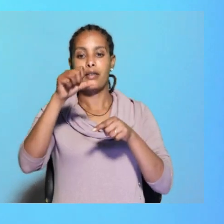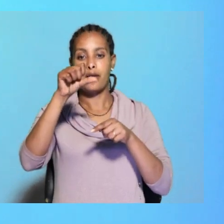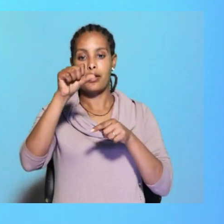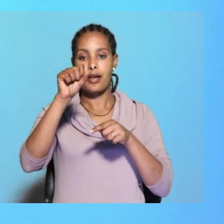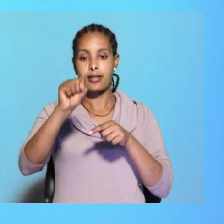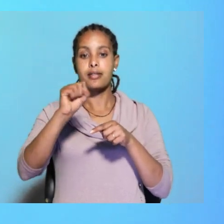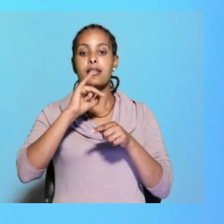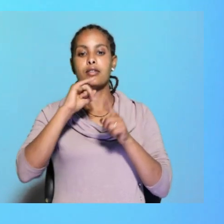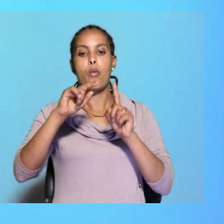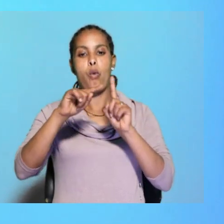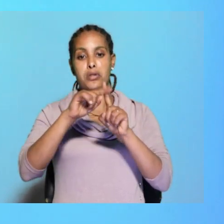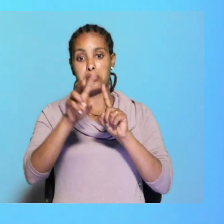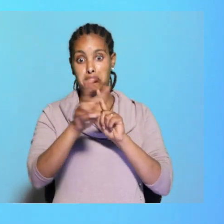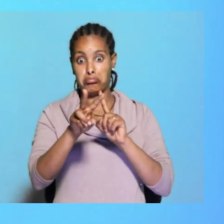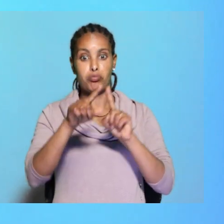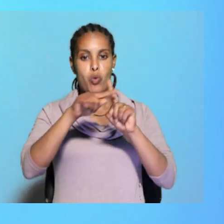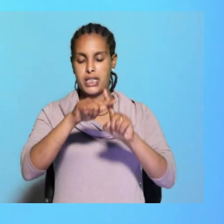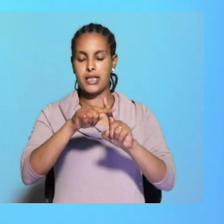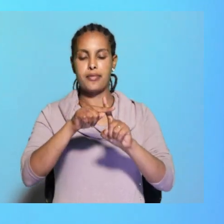positive.